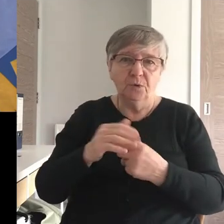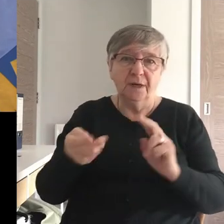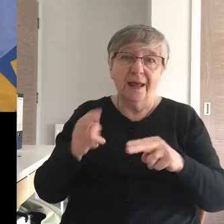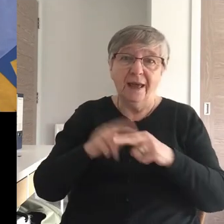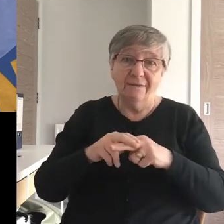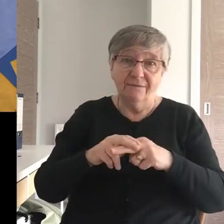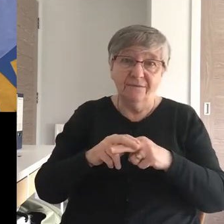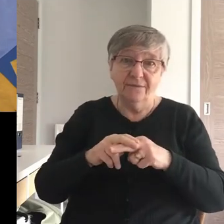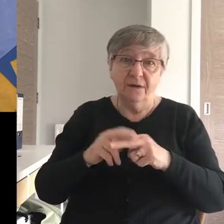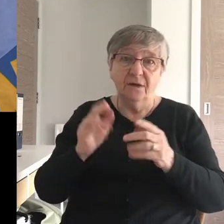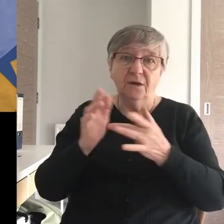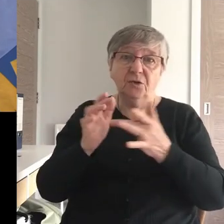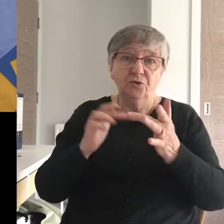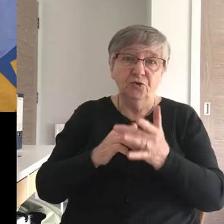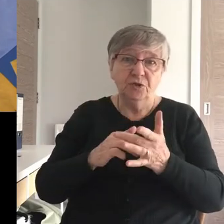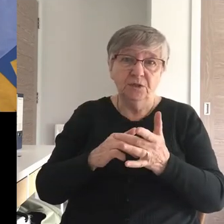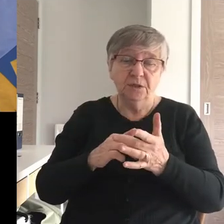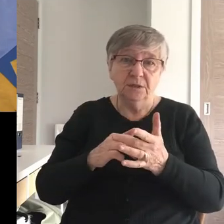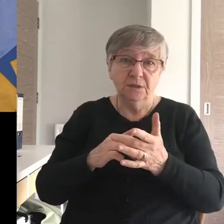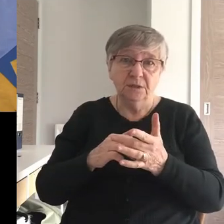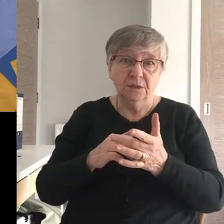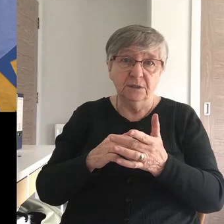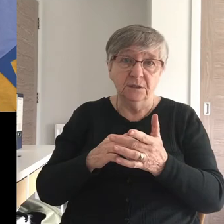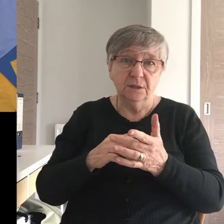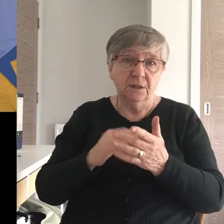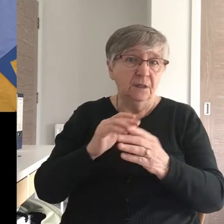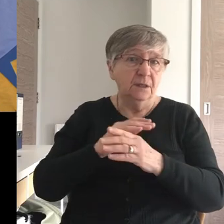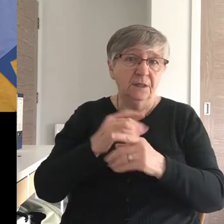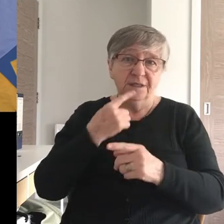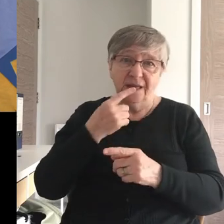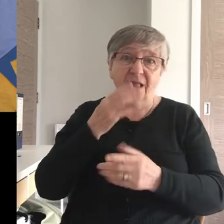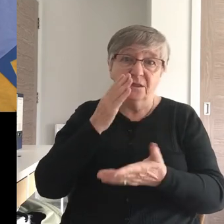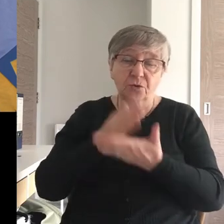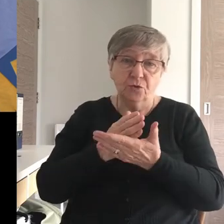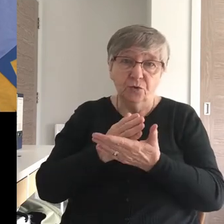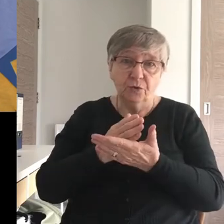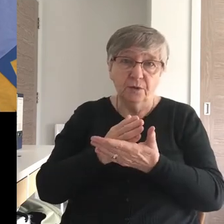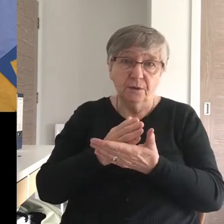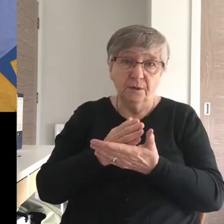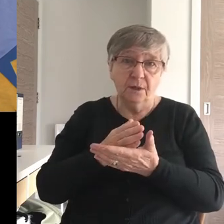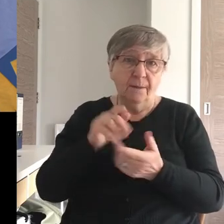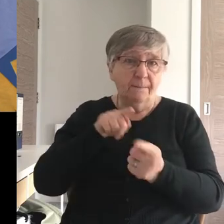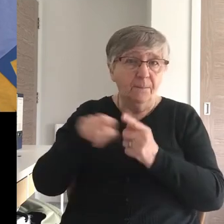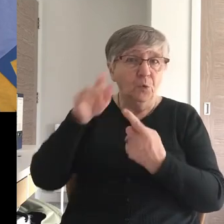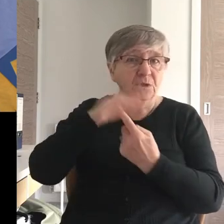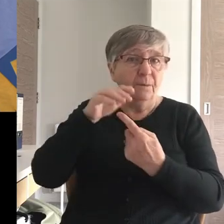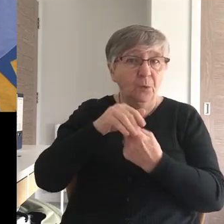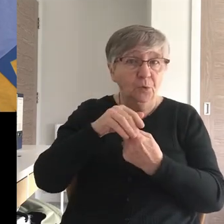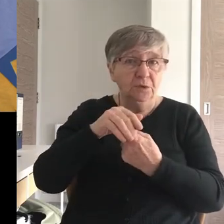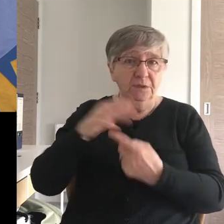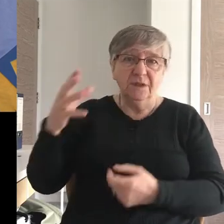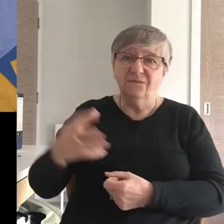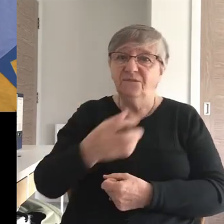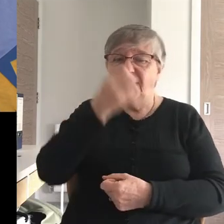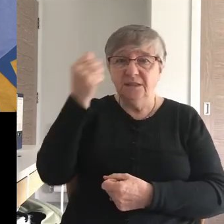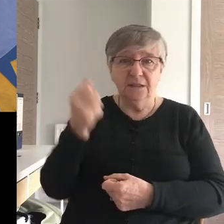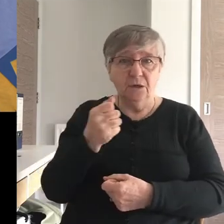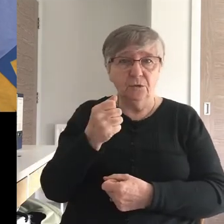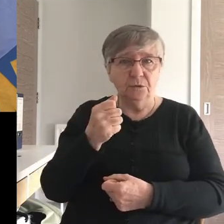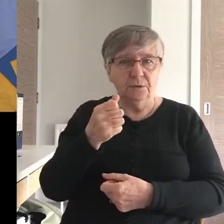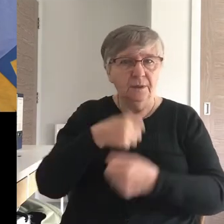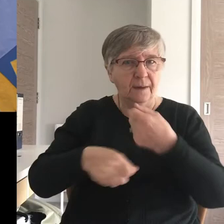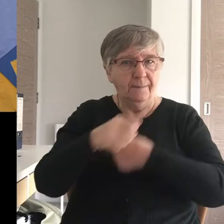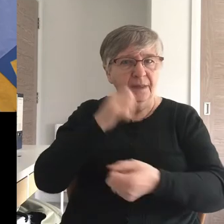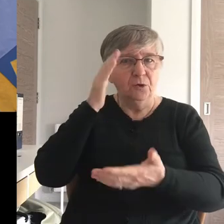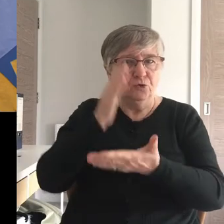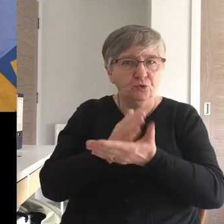truth, none of that matters as much as finding out and being sure about whether